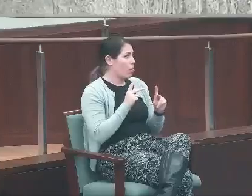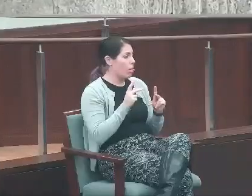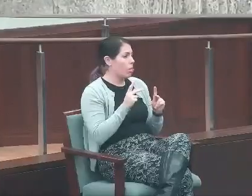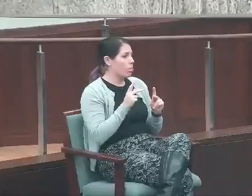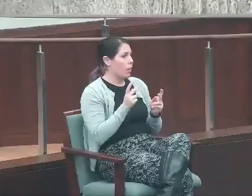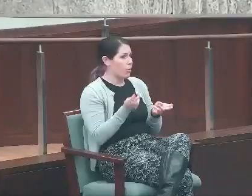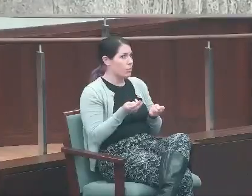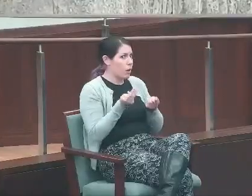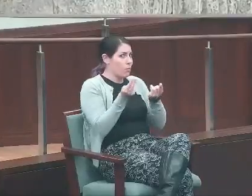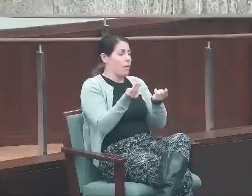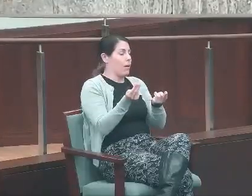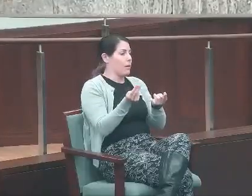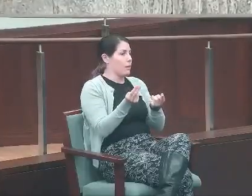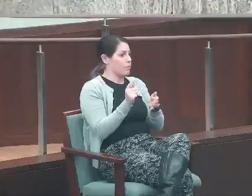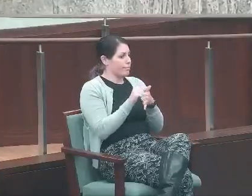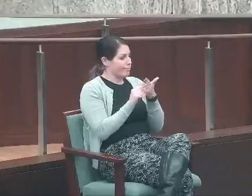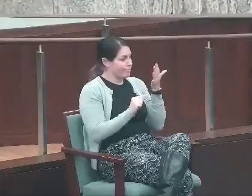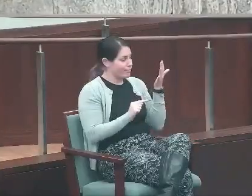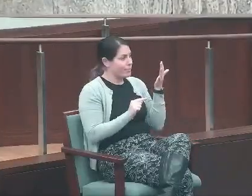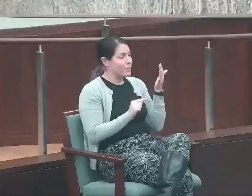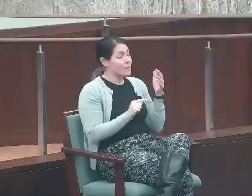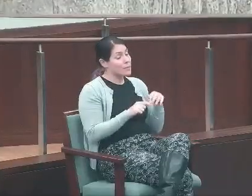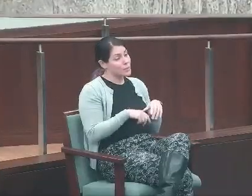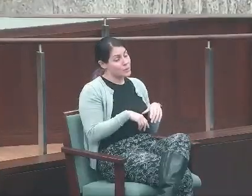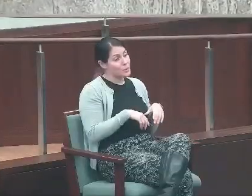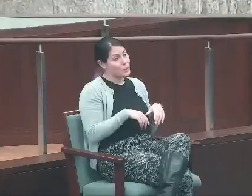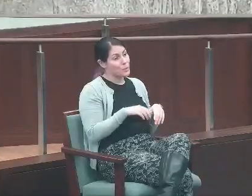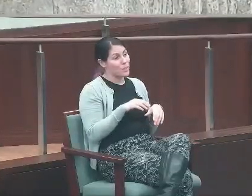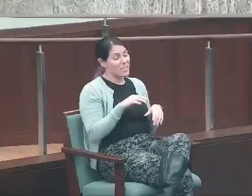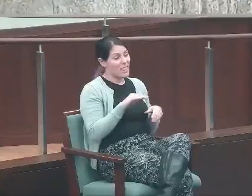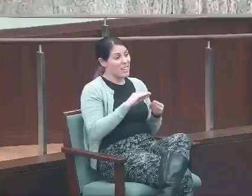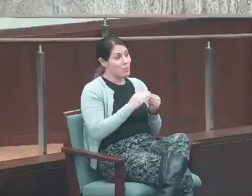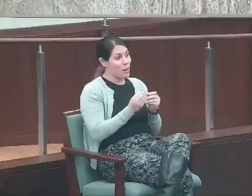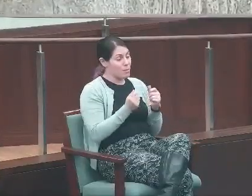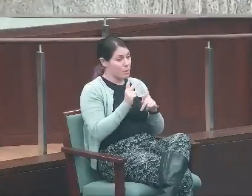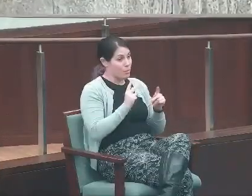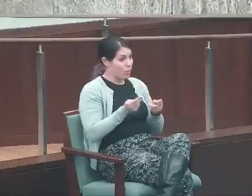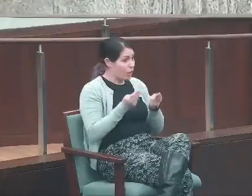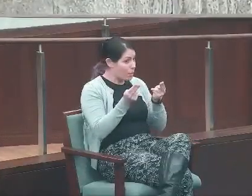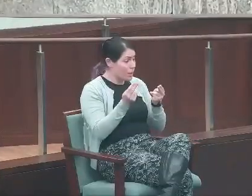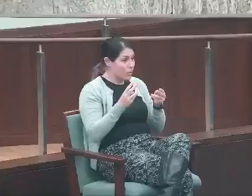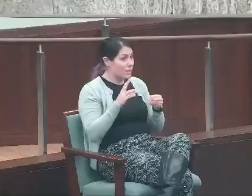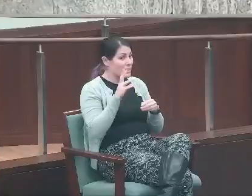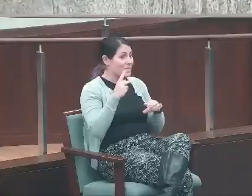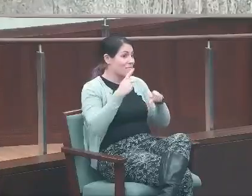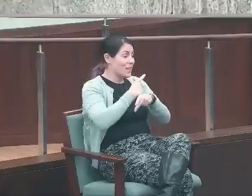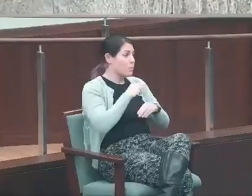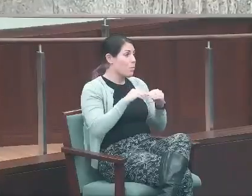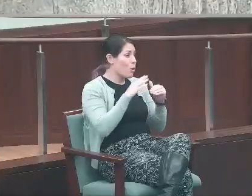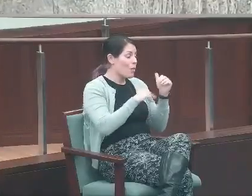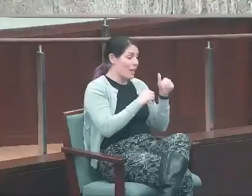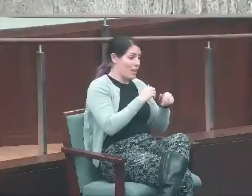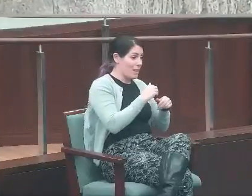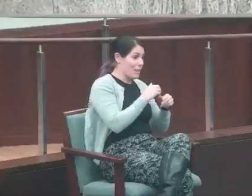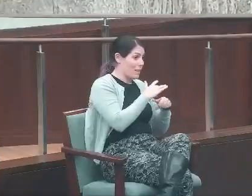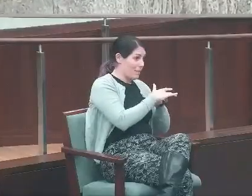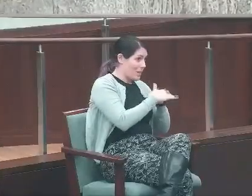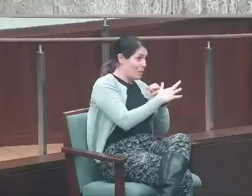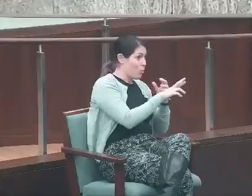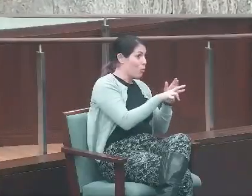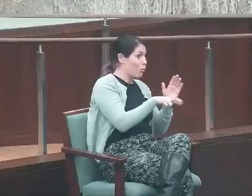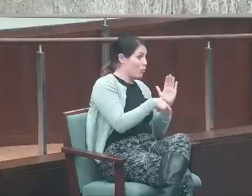In fact, I believe the number was 6 times the available positions. People